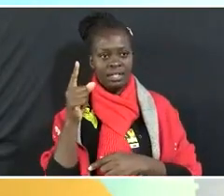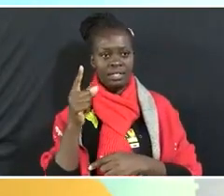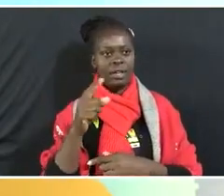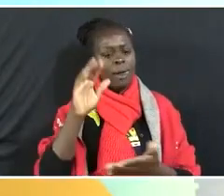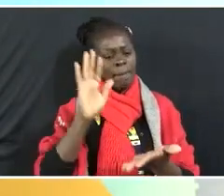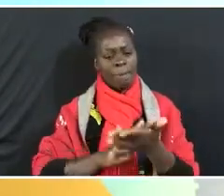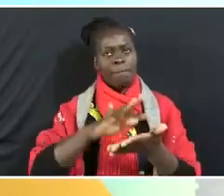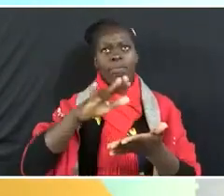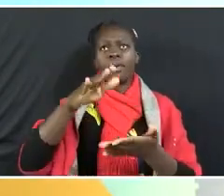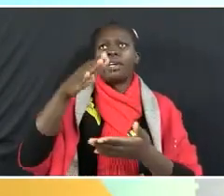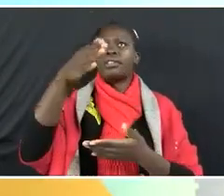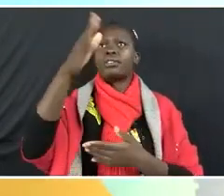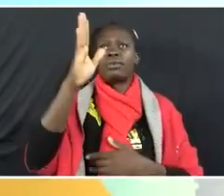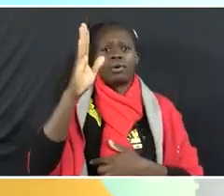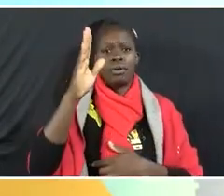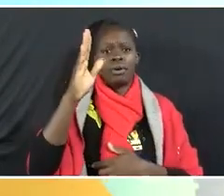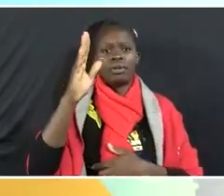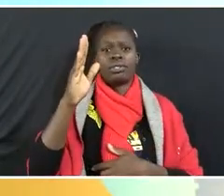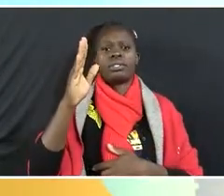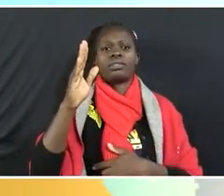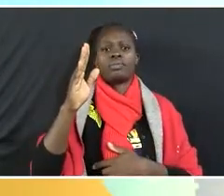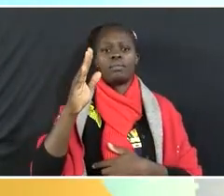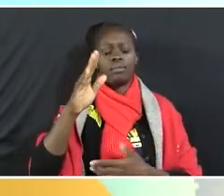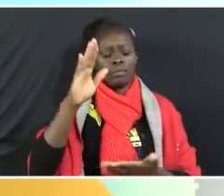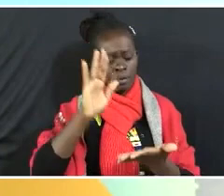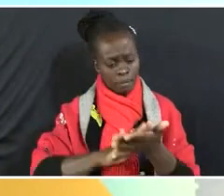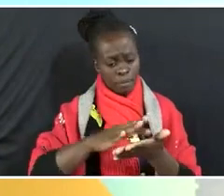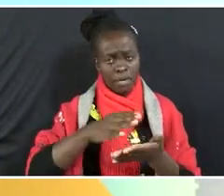you. There are people who are lonely. Praise God.